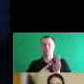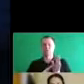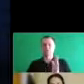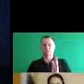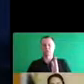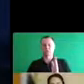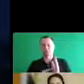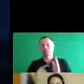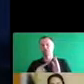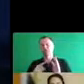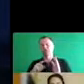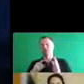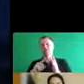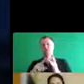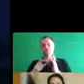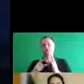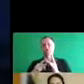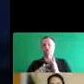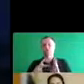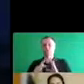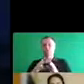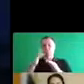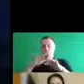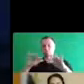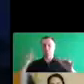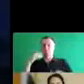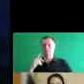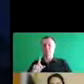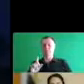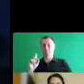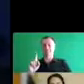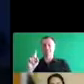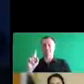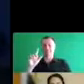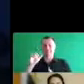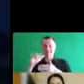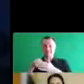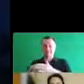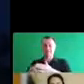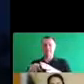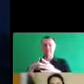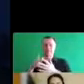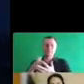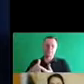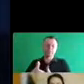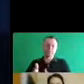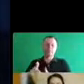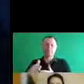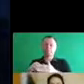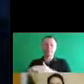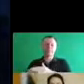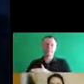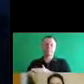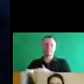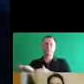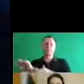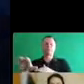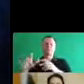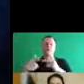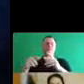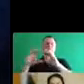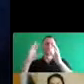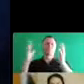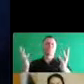journey. So she enters the ocean, and then in the second film, she exits from another, and she's in another